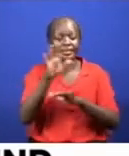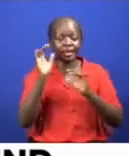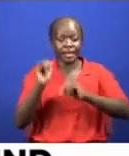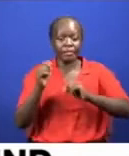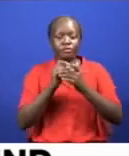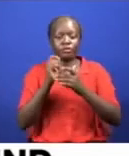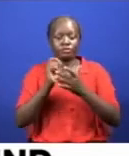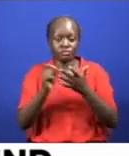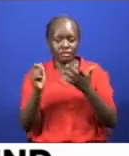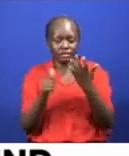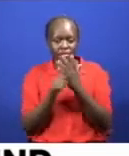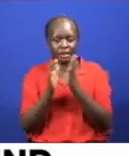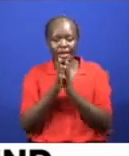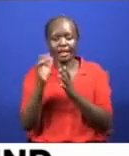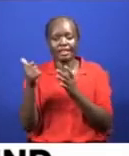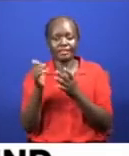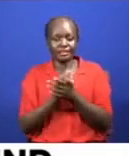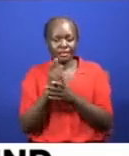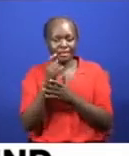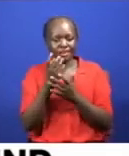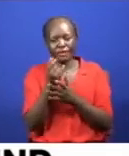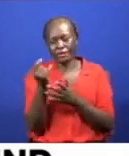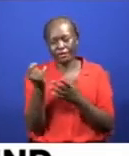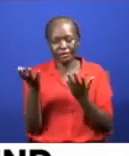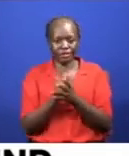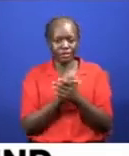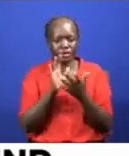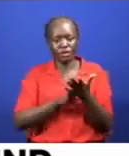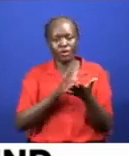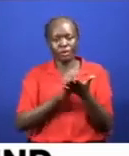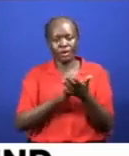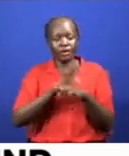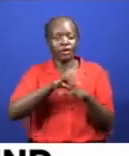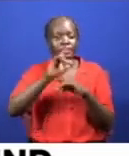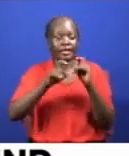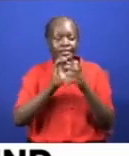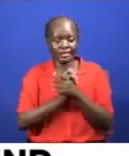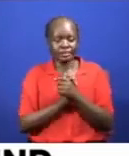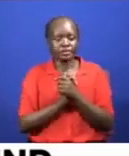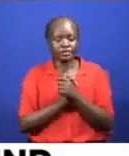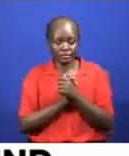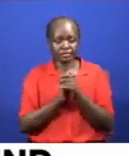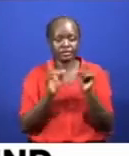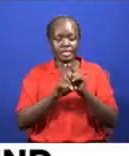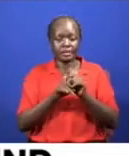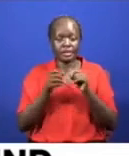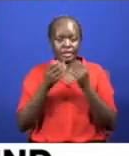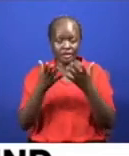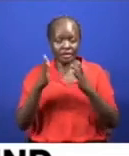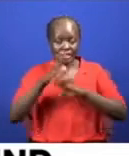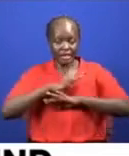able to write their names and some few comments on the exams. We have given enough